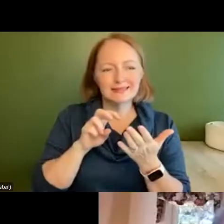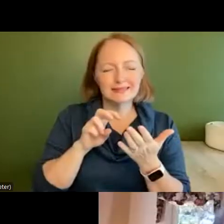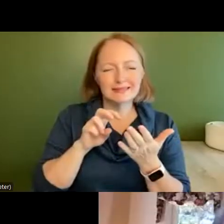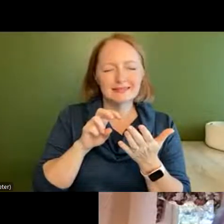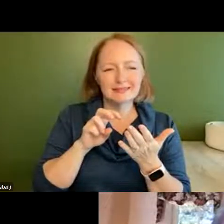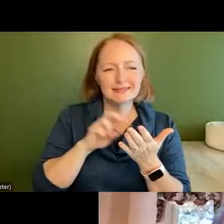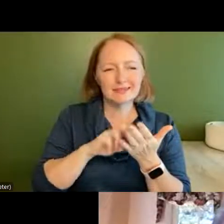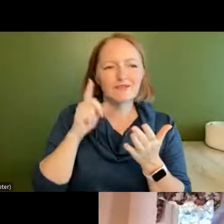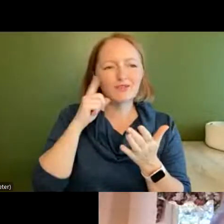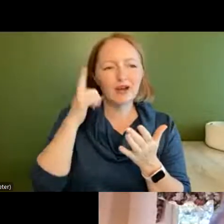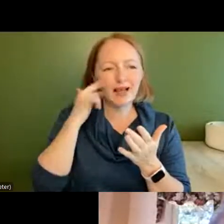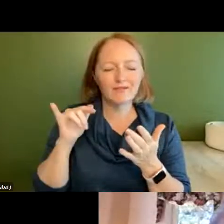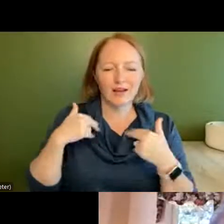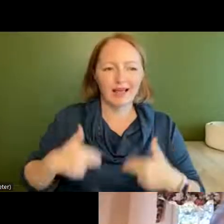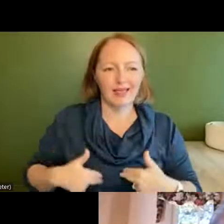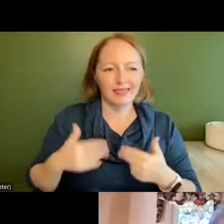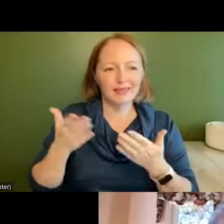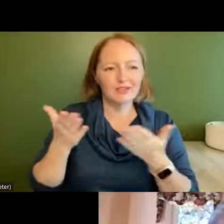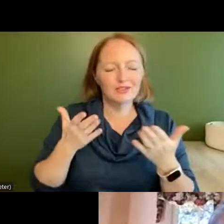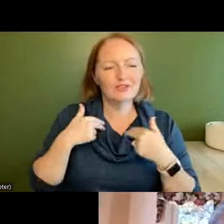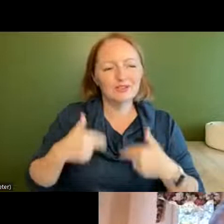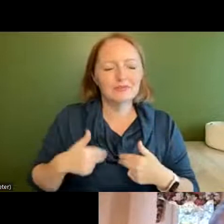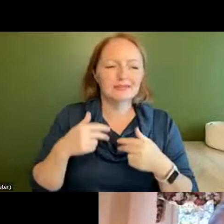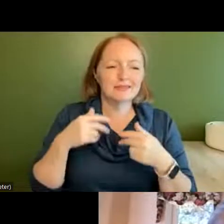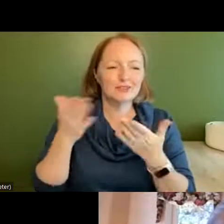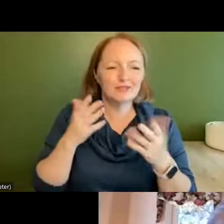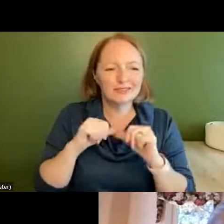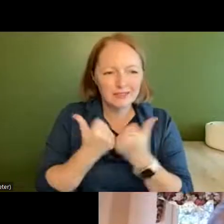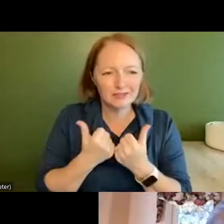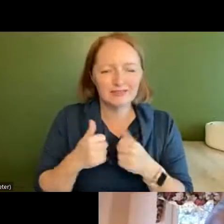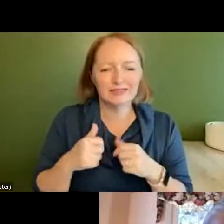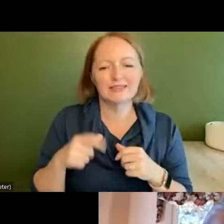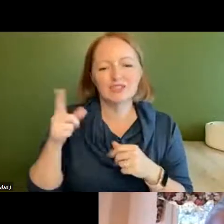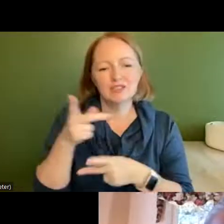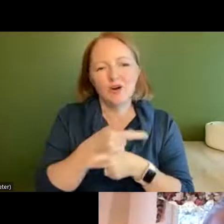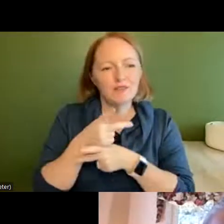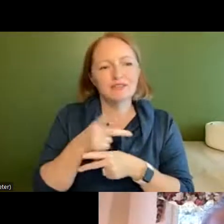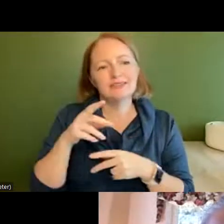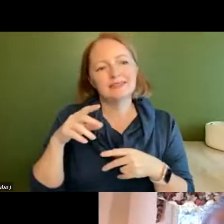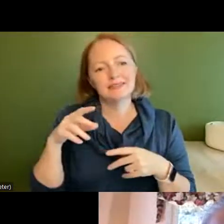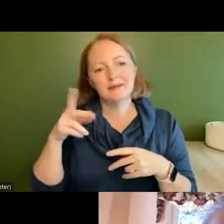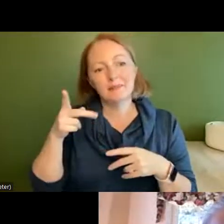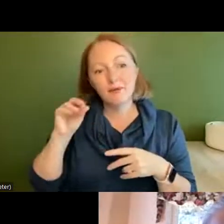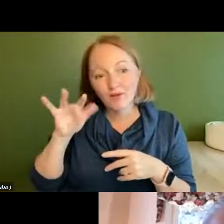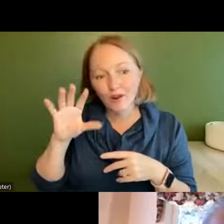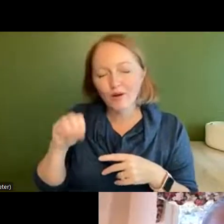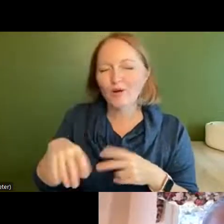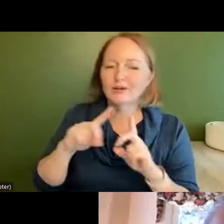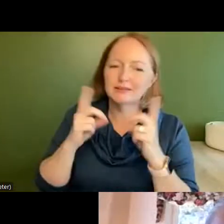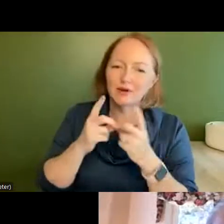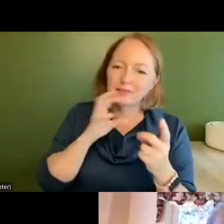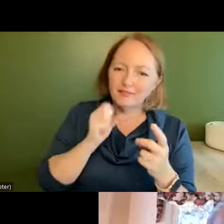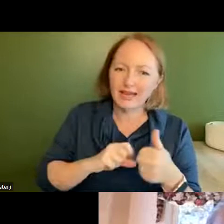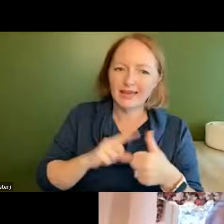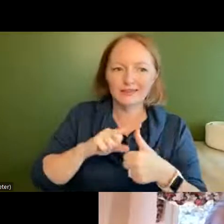the California Health and Human Services Agency, where she oversees a portfolio that includes the Department of